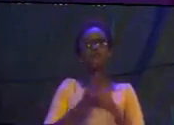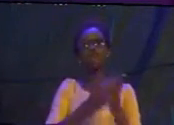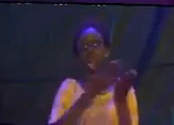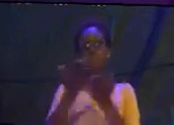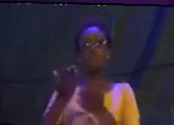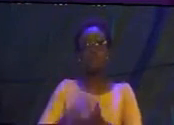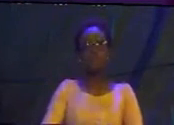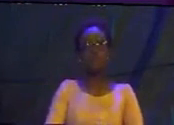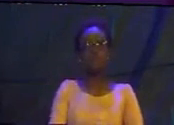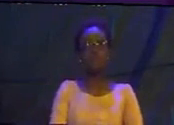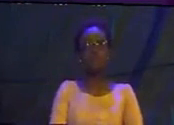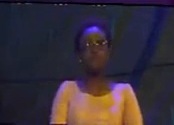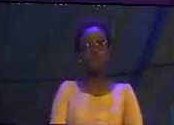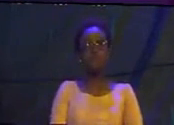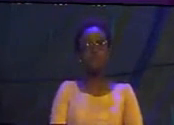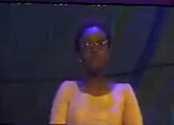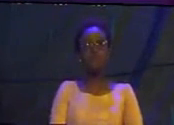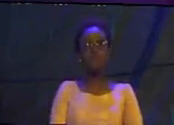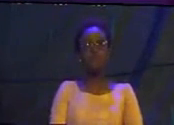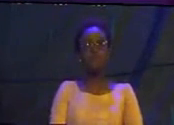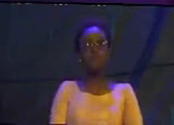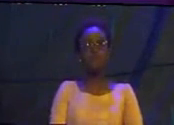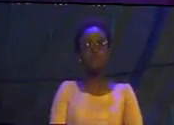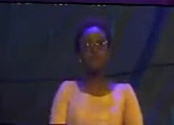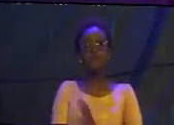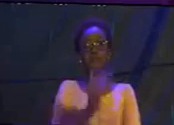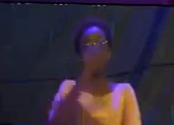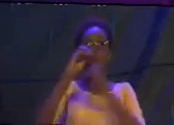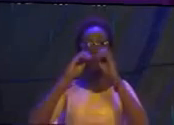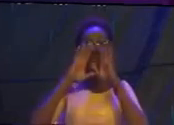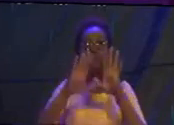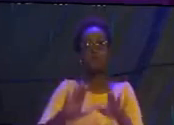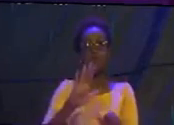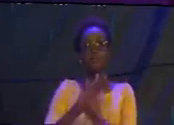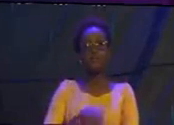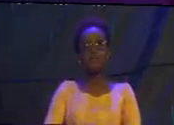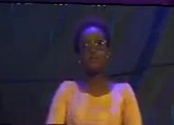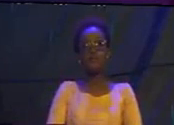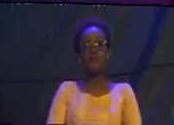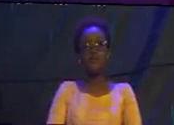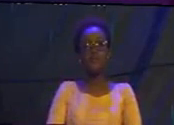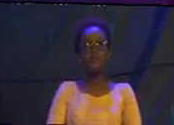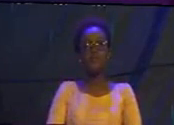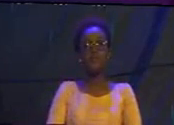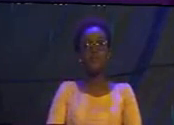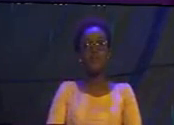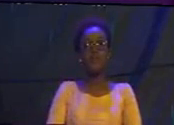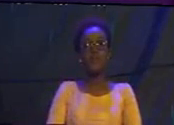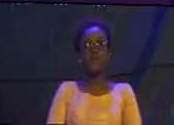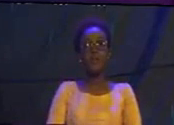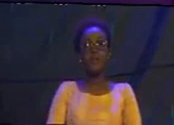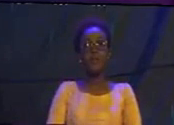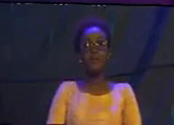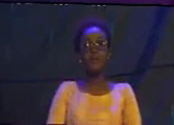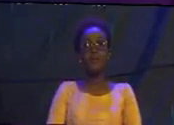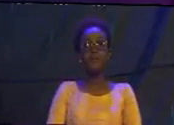our Nyiningwaya and Gasan and Claudette. Imana ibamugisha mwinshi cyane. May God bless you abundantly. Muri twebwe. As